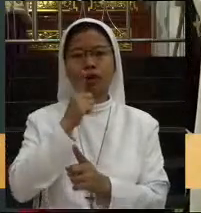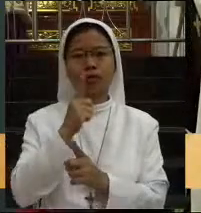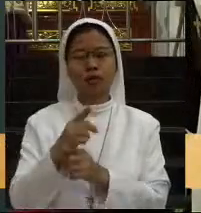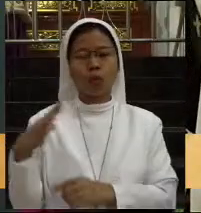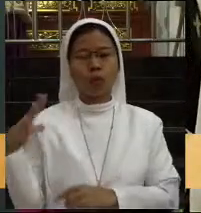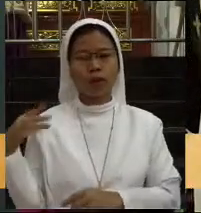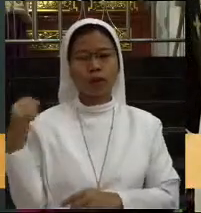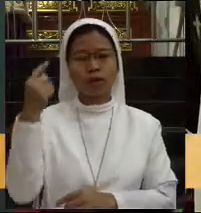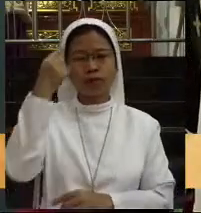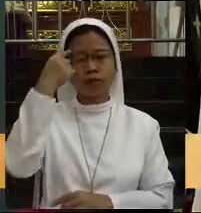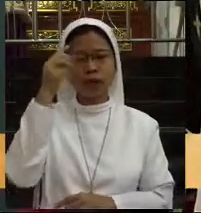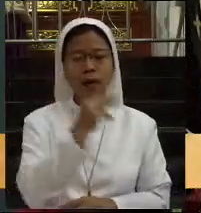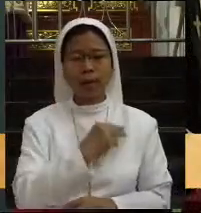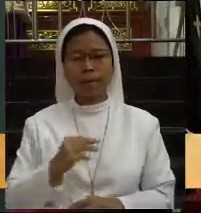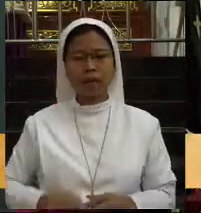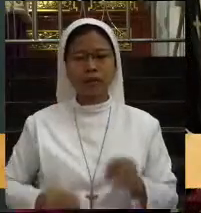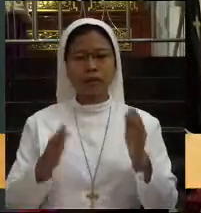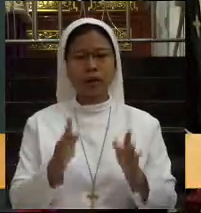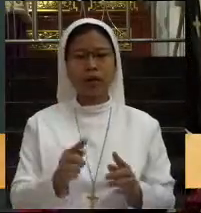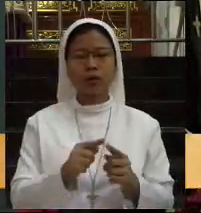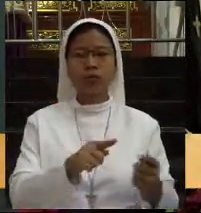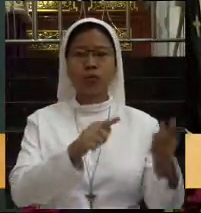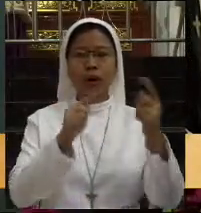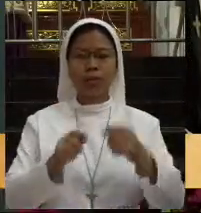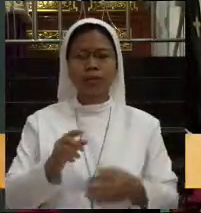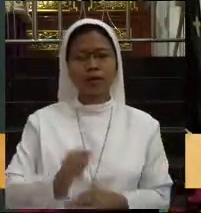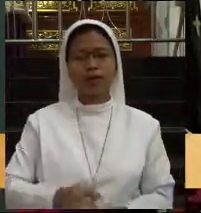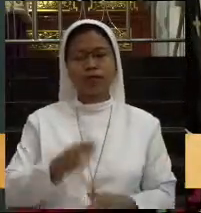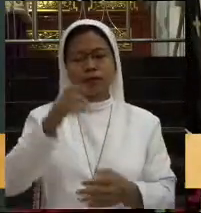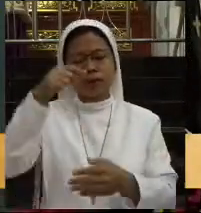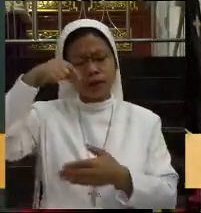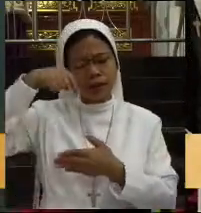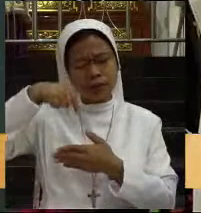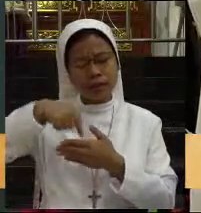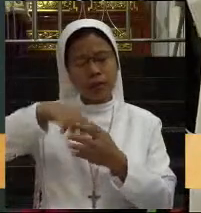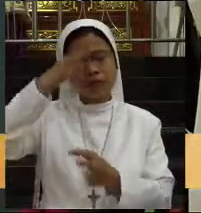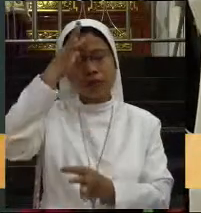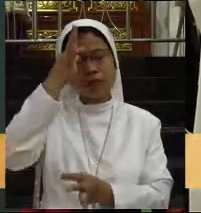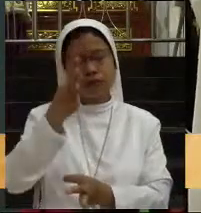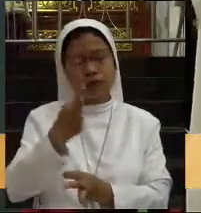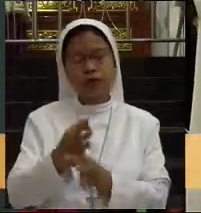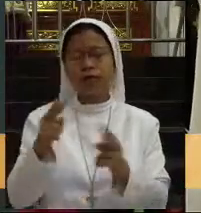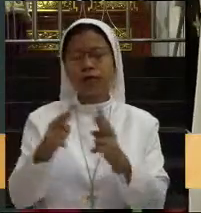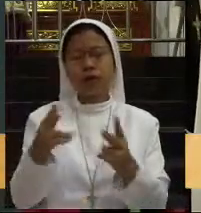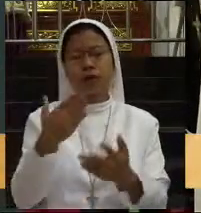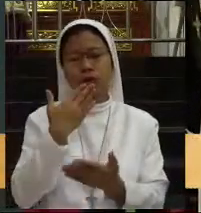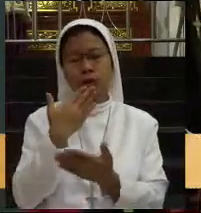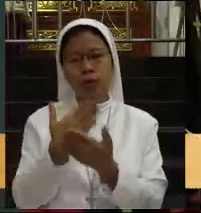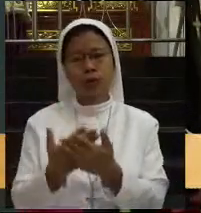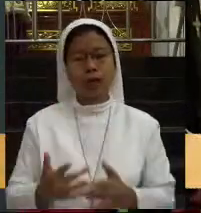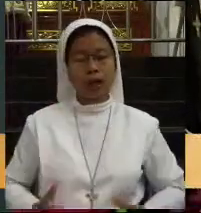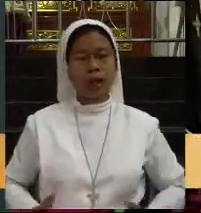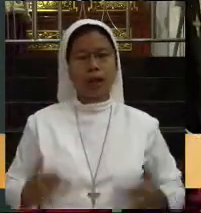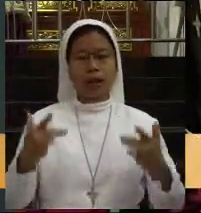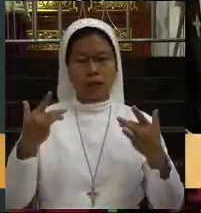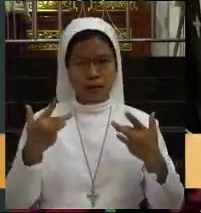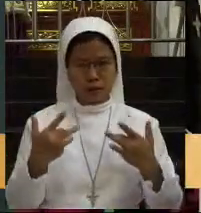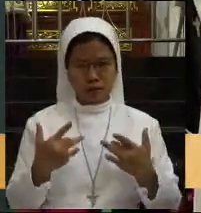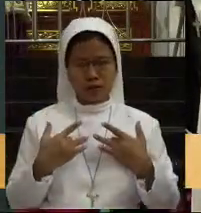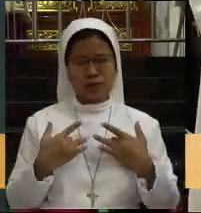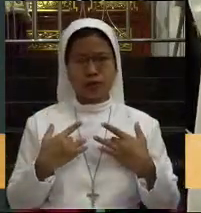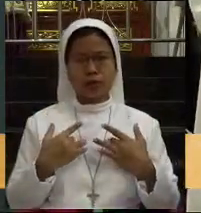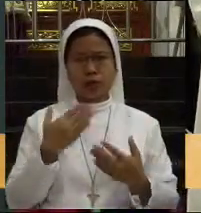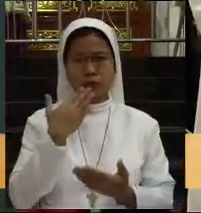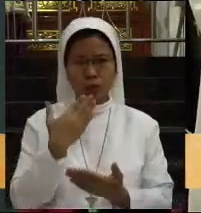in fidelity, in deep faith, and in living a just life. So he was a